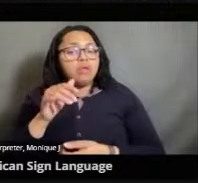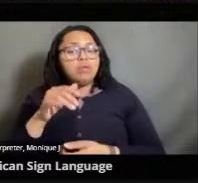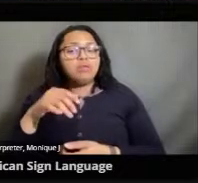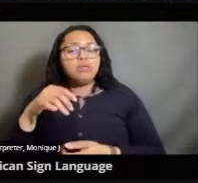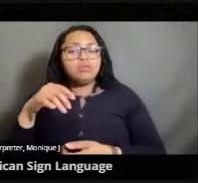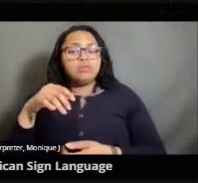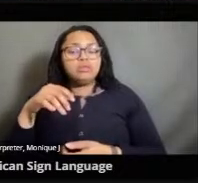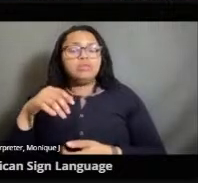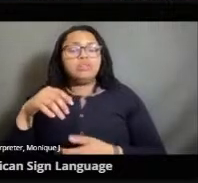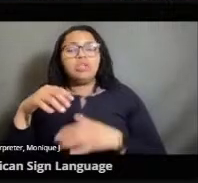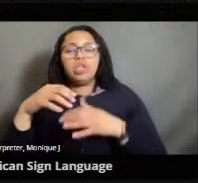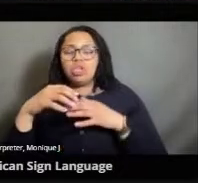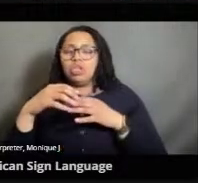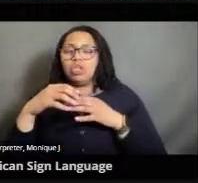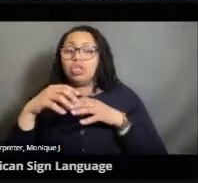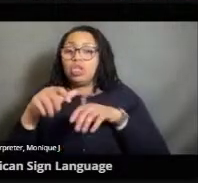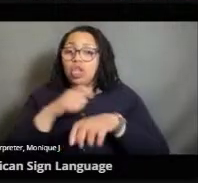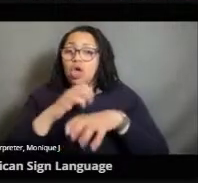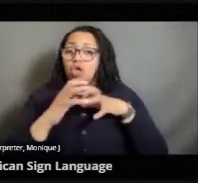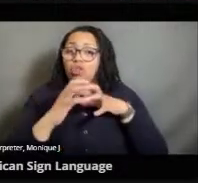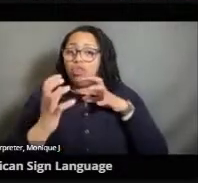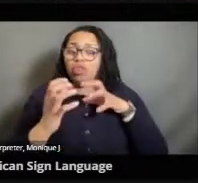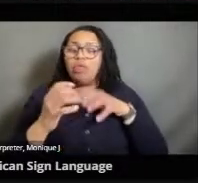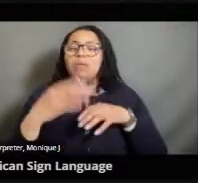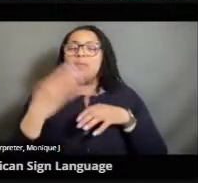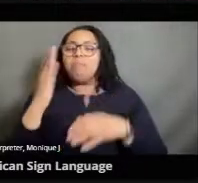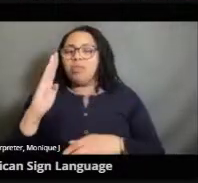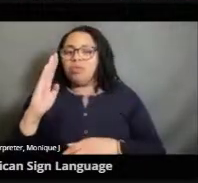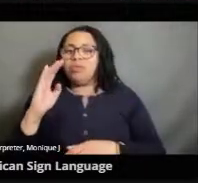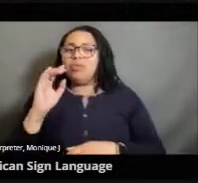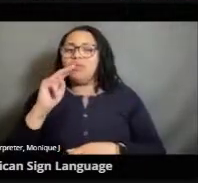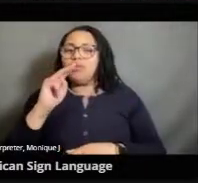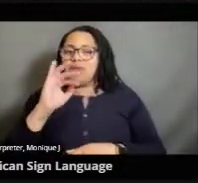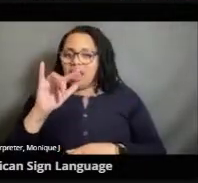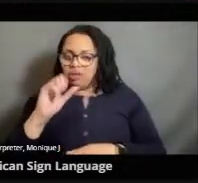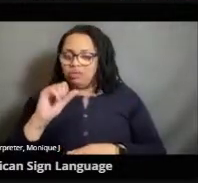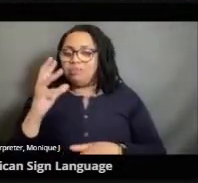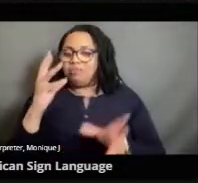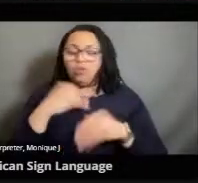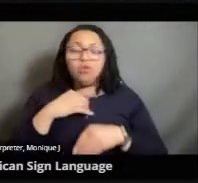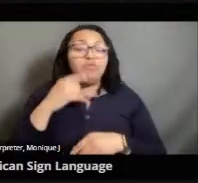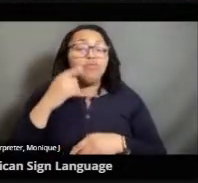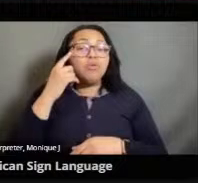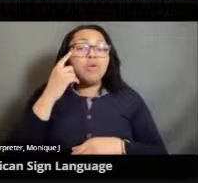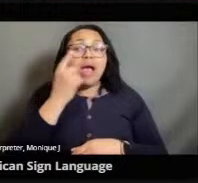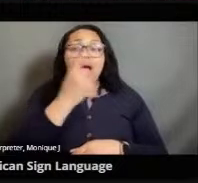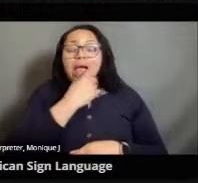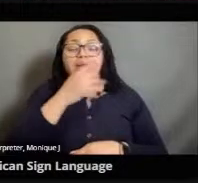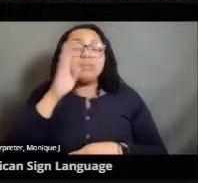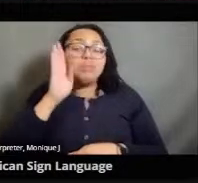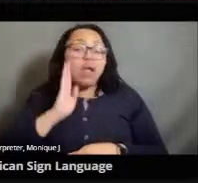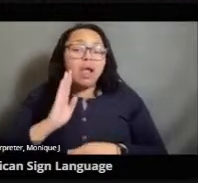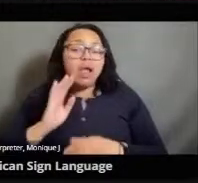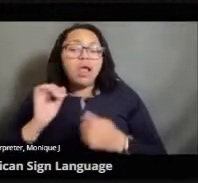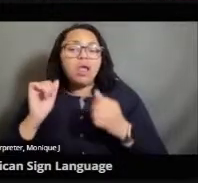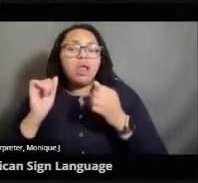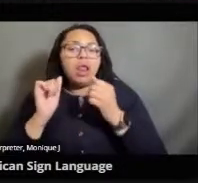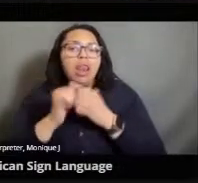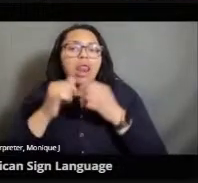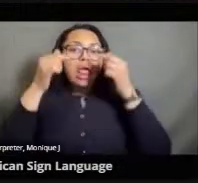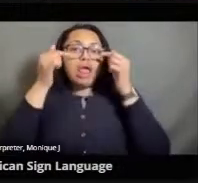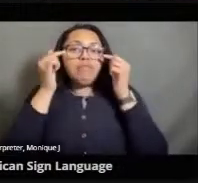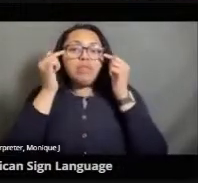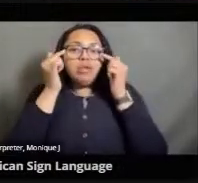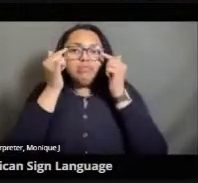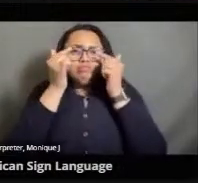long blue nails and beautiful brown eyes with lined with some green. I don't even know what that